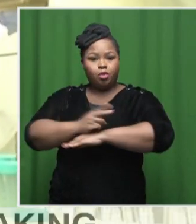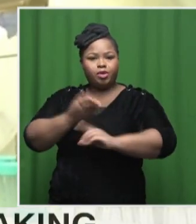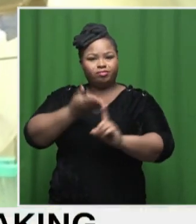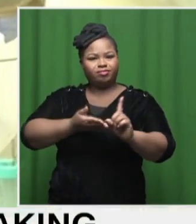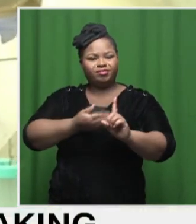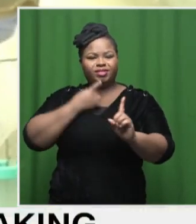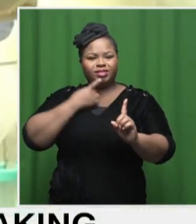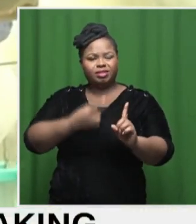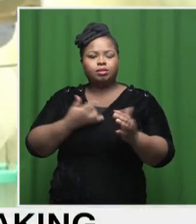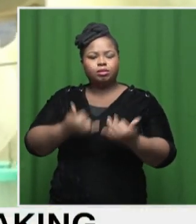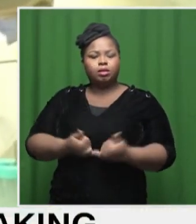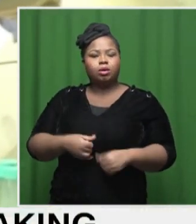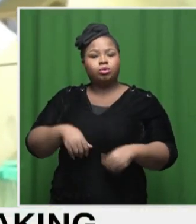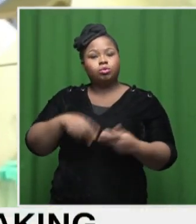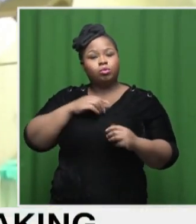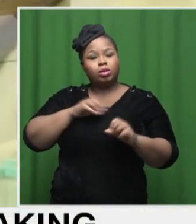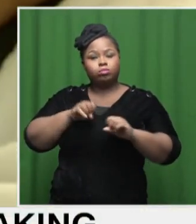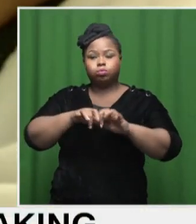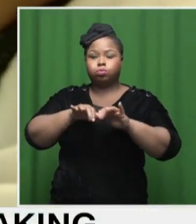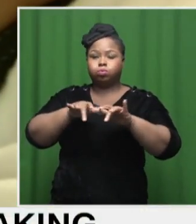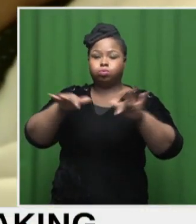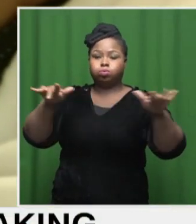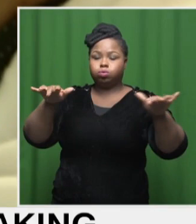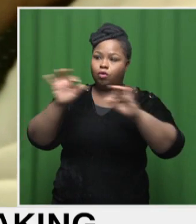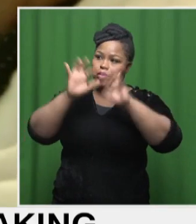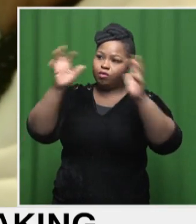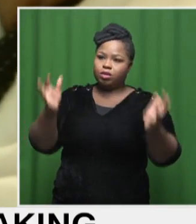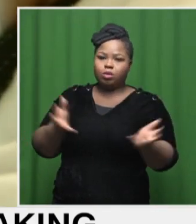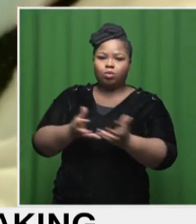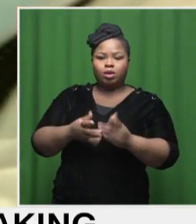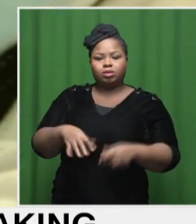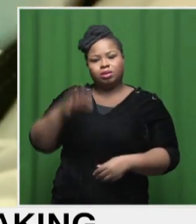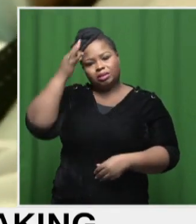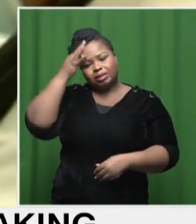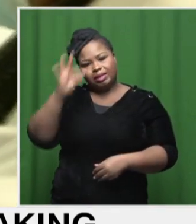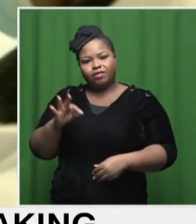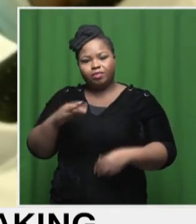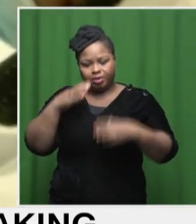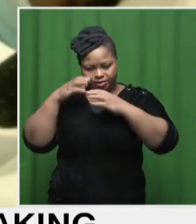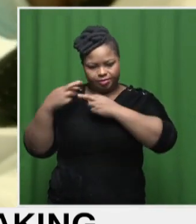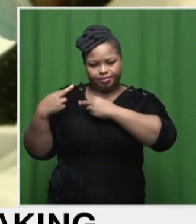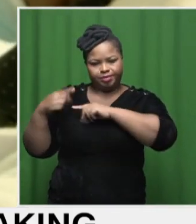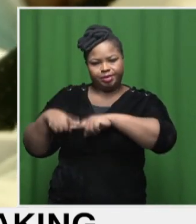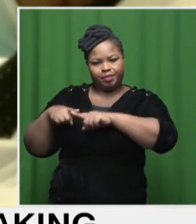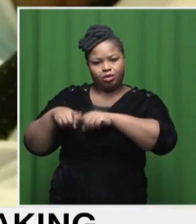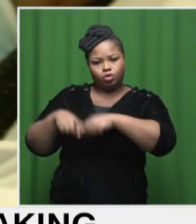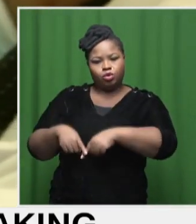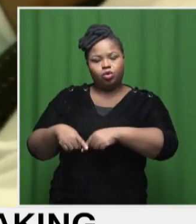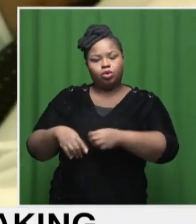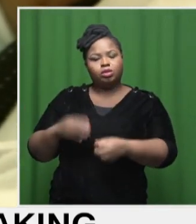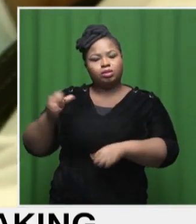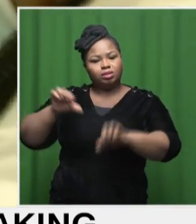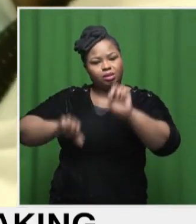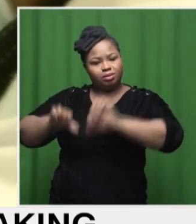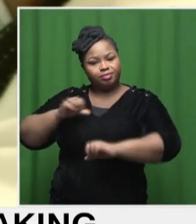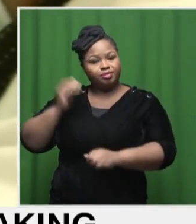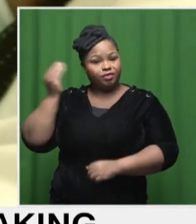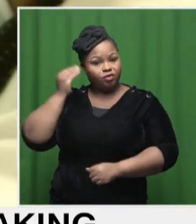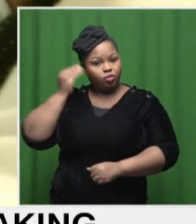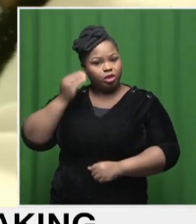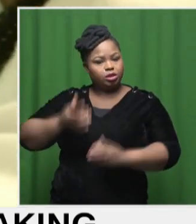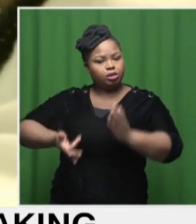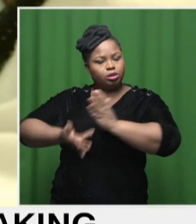started to wreak havoc in different parts of the world, governments turned to scientists for the data, knowledge and